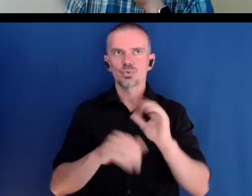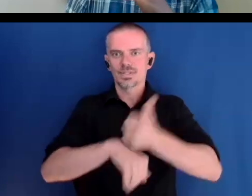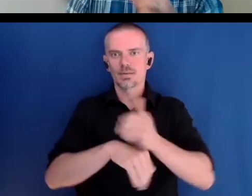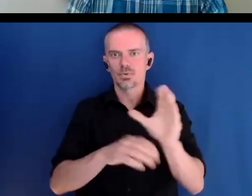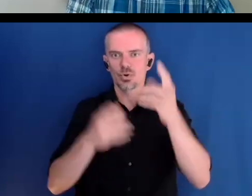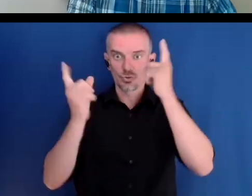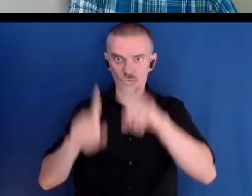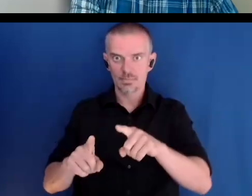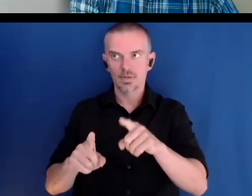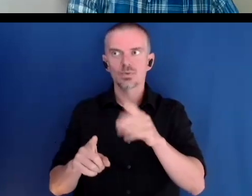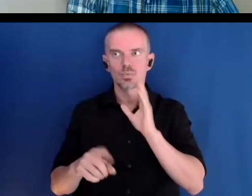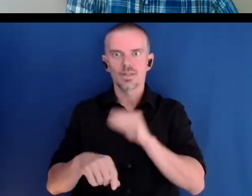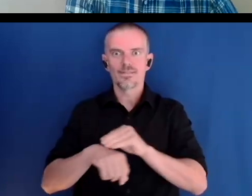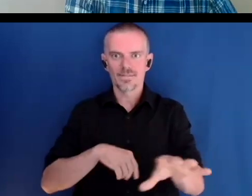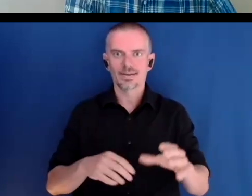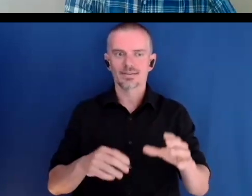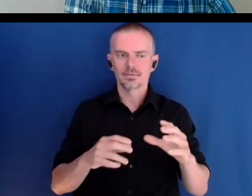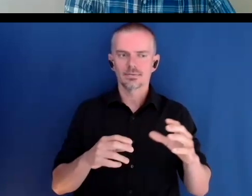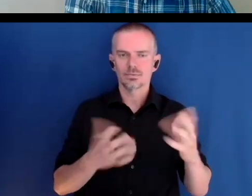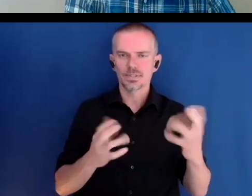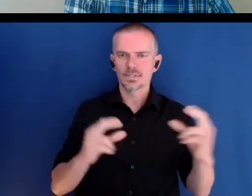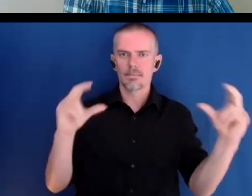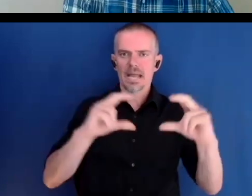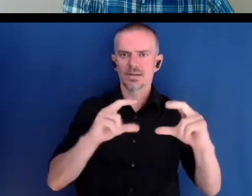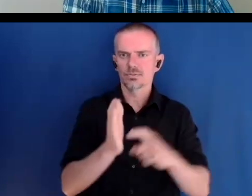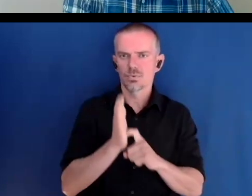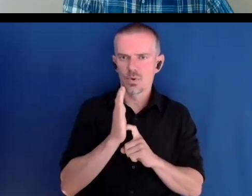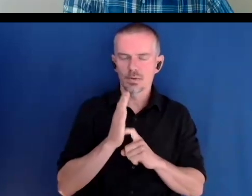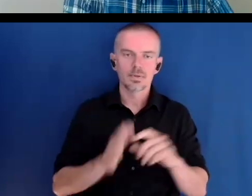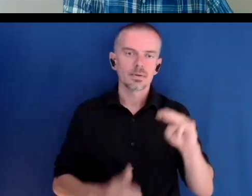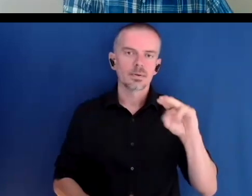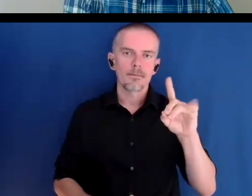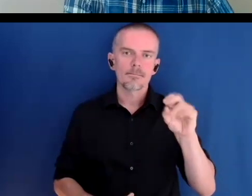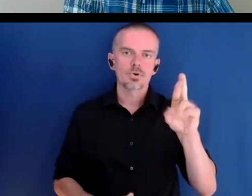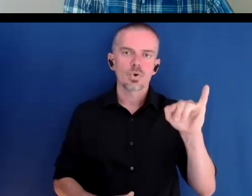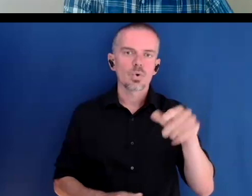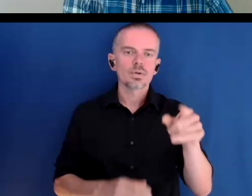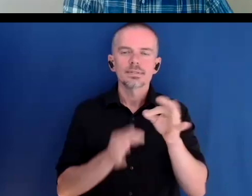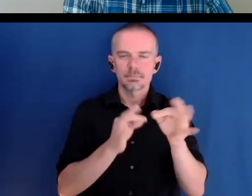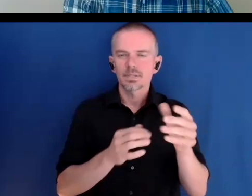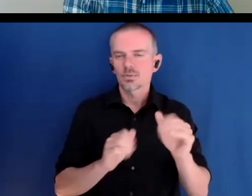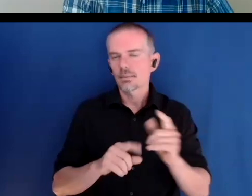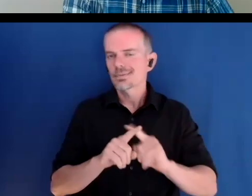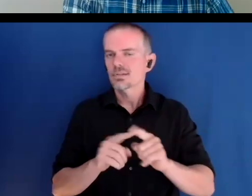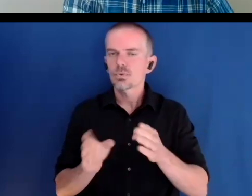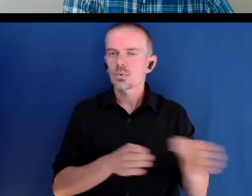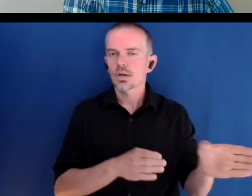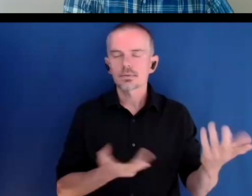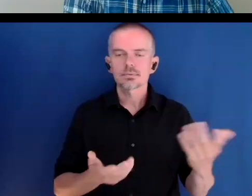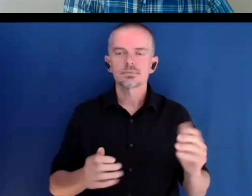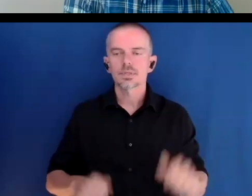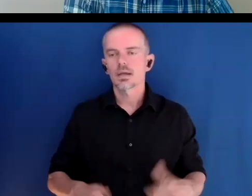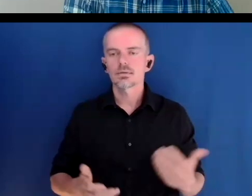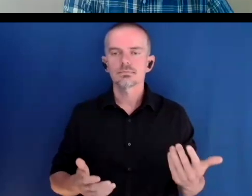And Midori talked about how it can look a lot of different ways, and there's the ability to kind